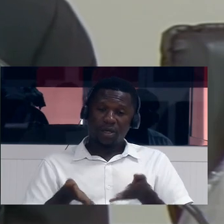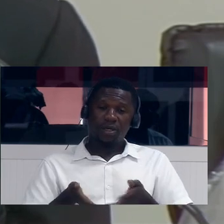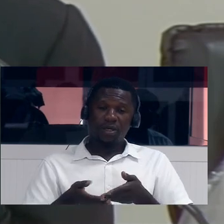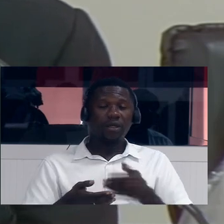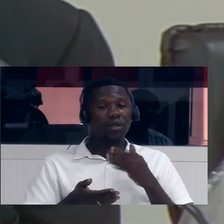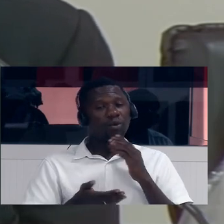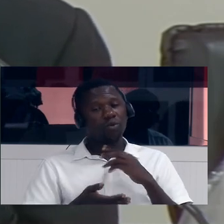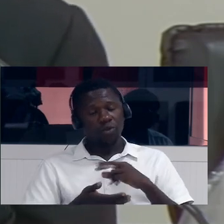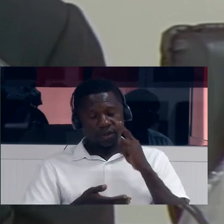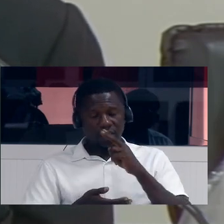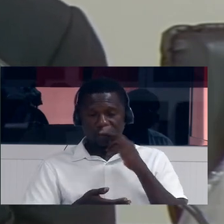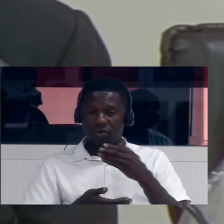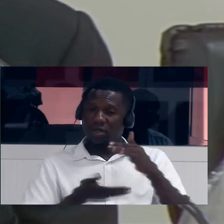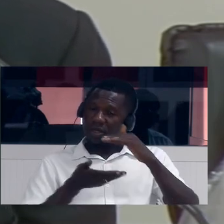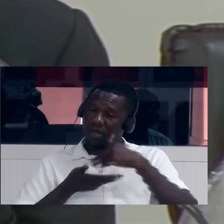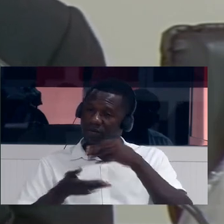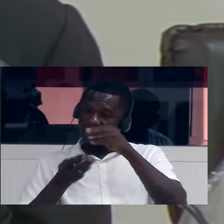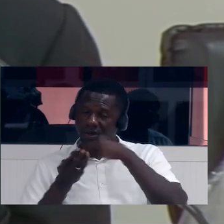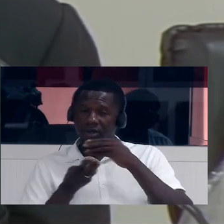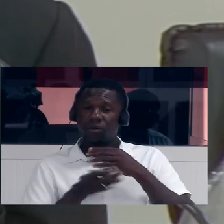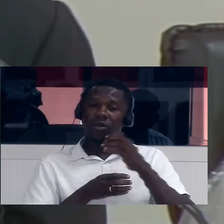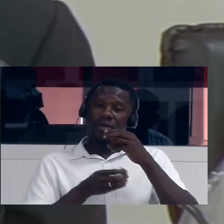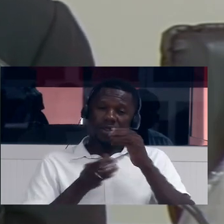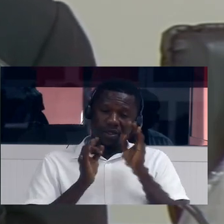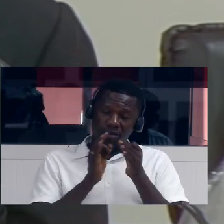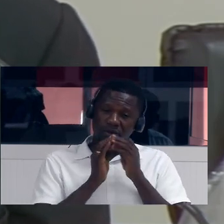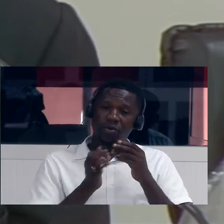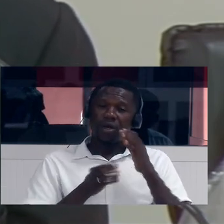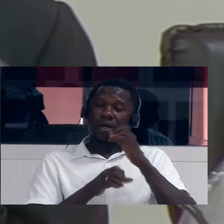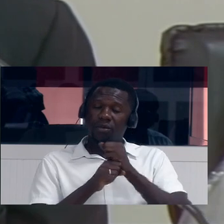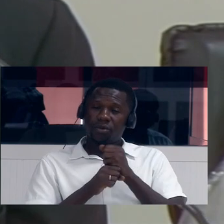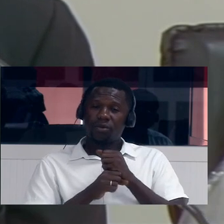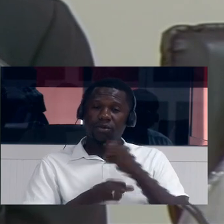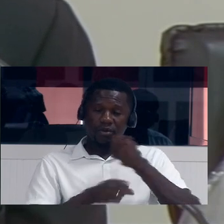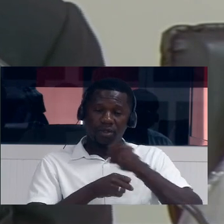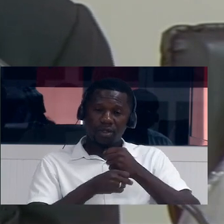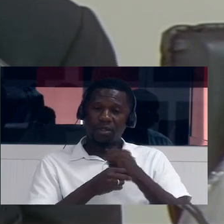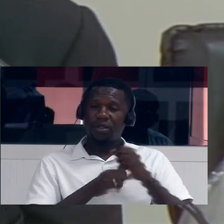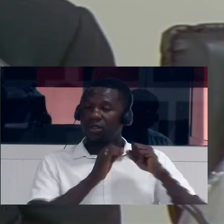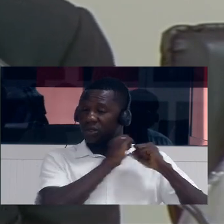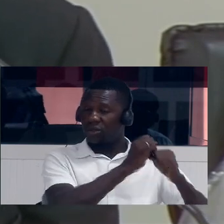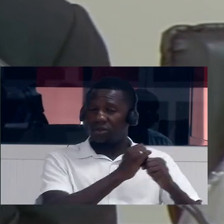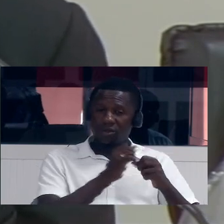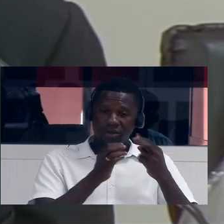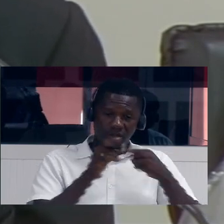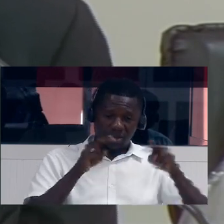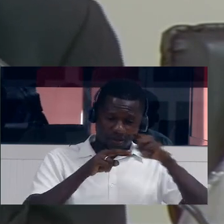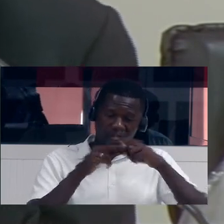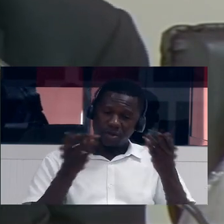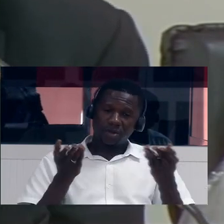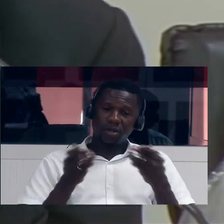try to get those details to help us create this historical record. I think you did very well